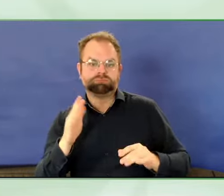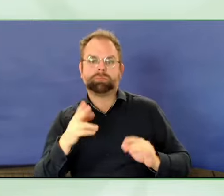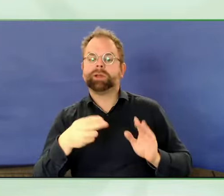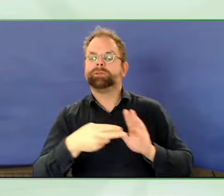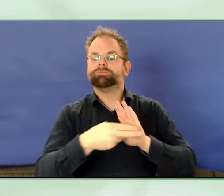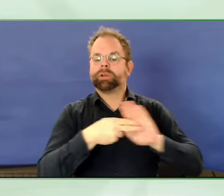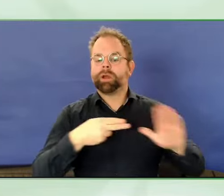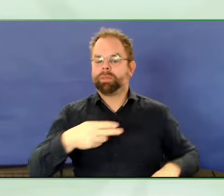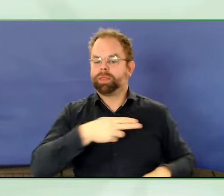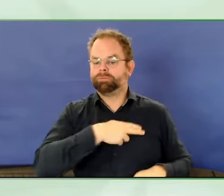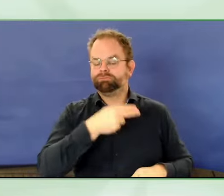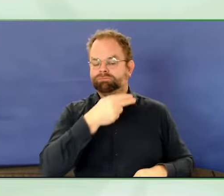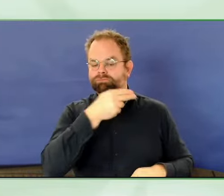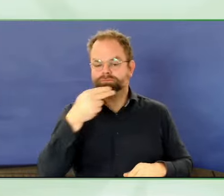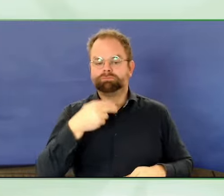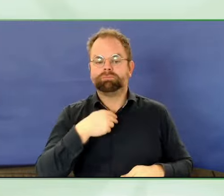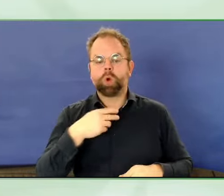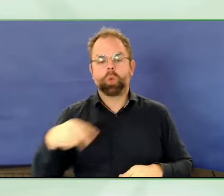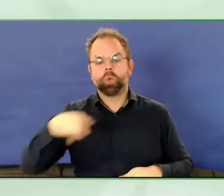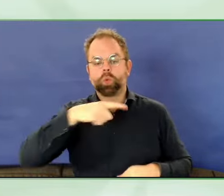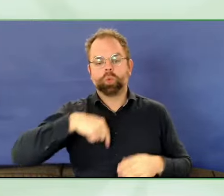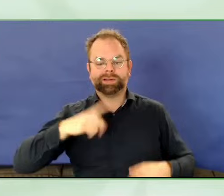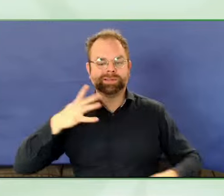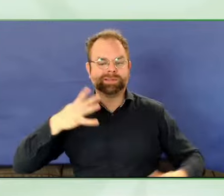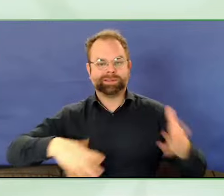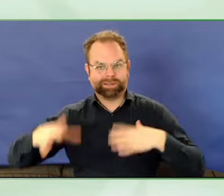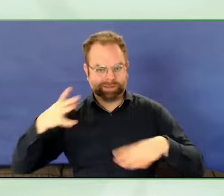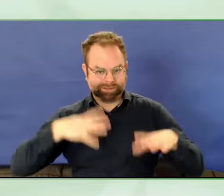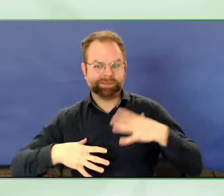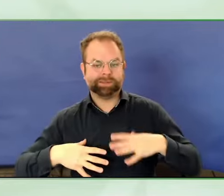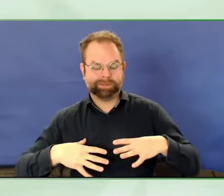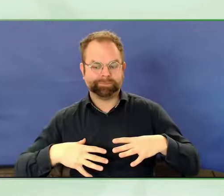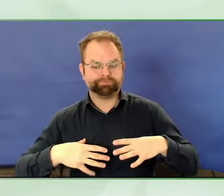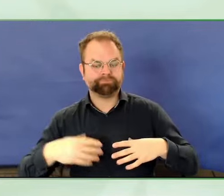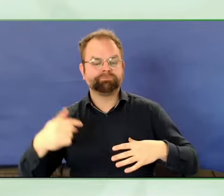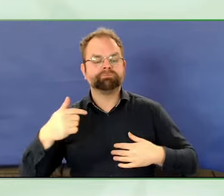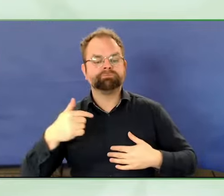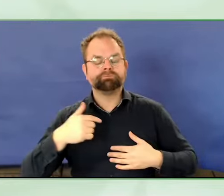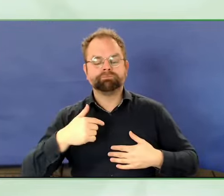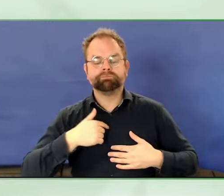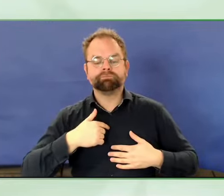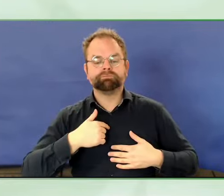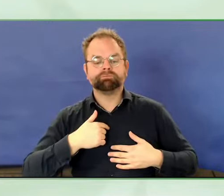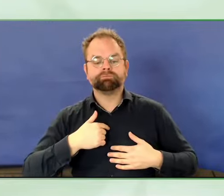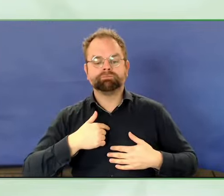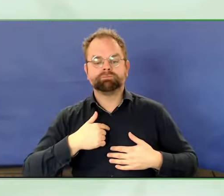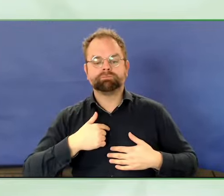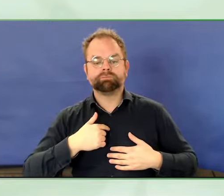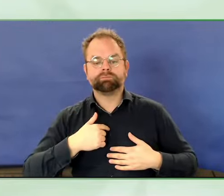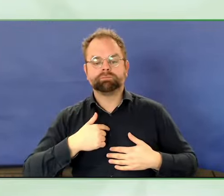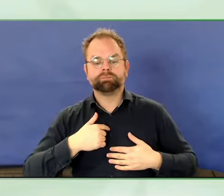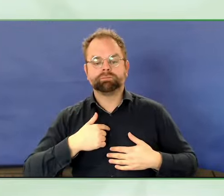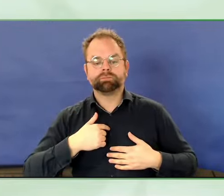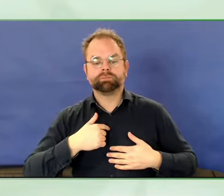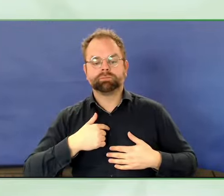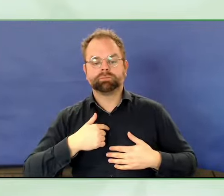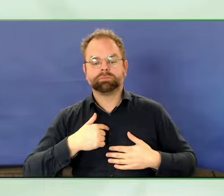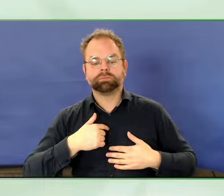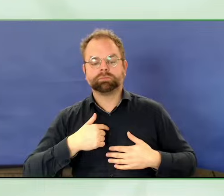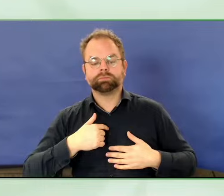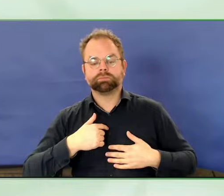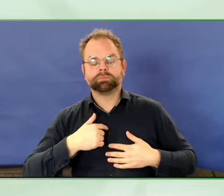Fantastic. We are also happy to have you here. So this question comes to you, Muroj. Can you tell us what's the